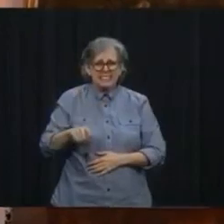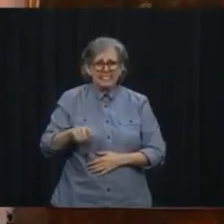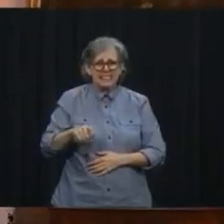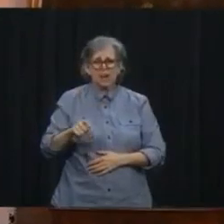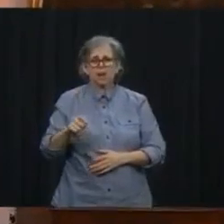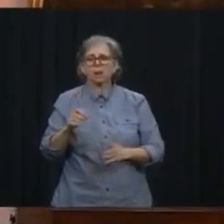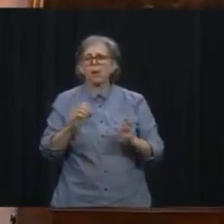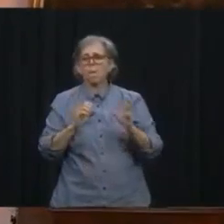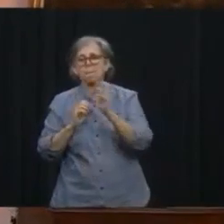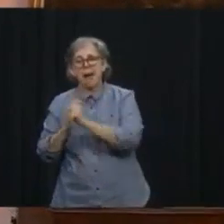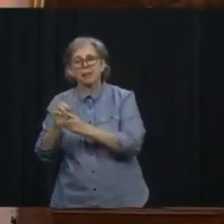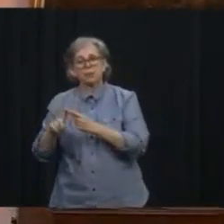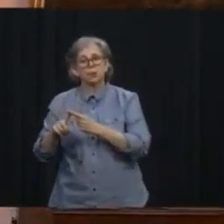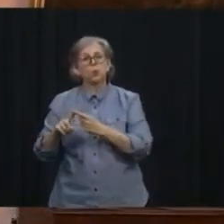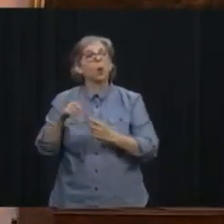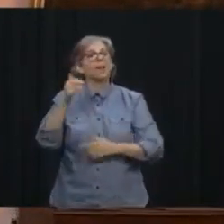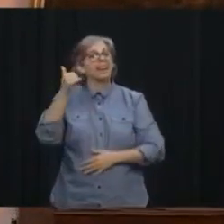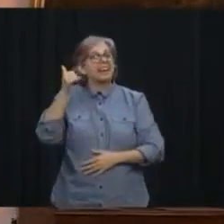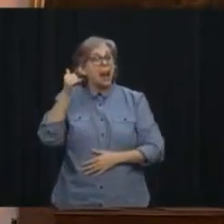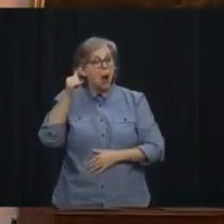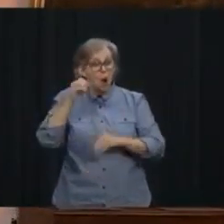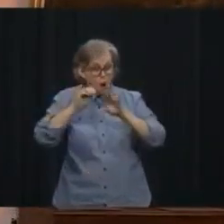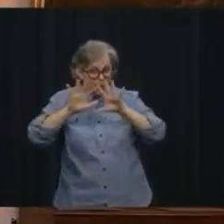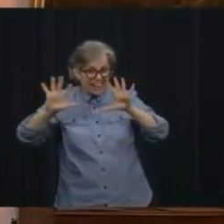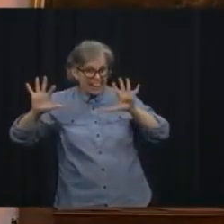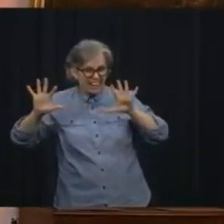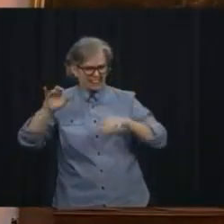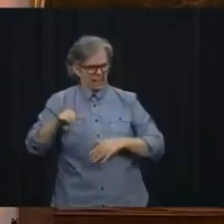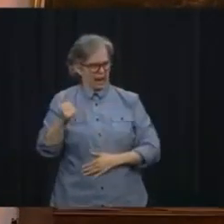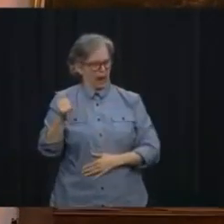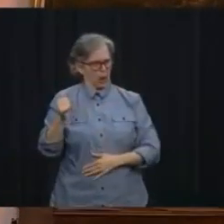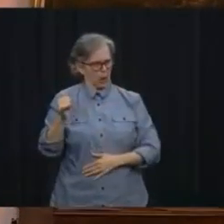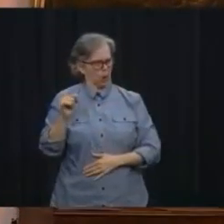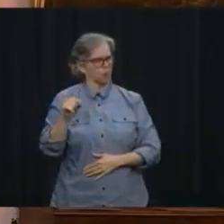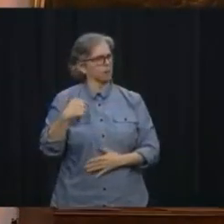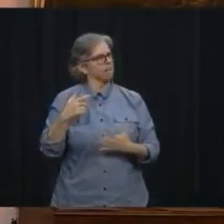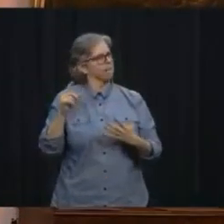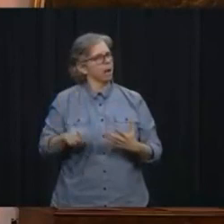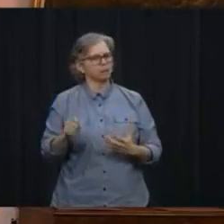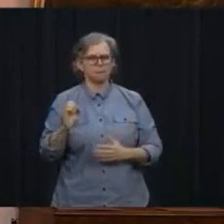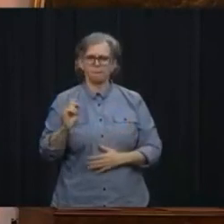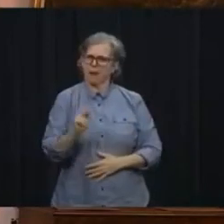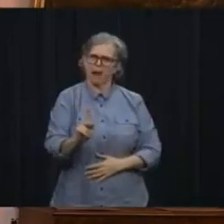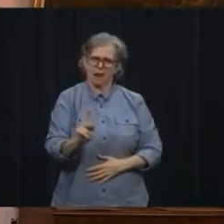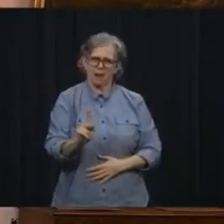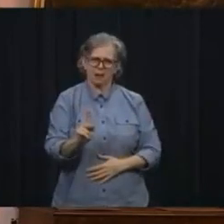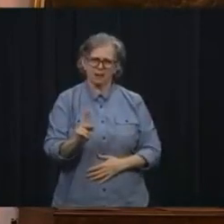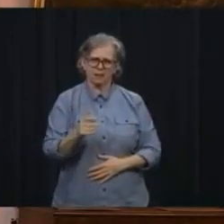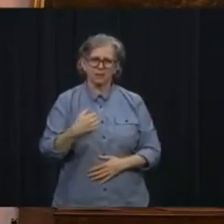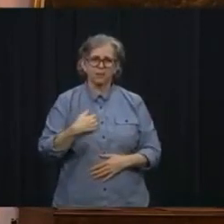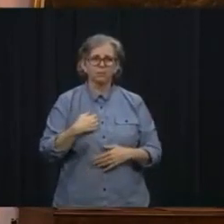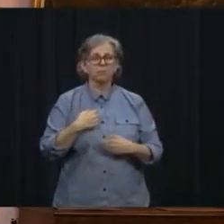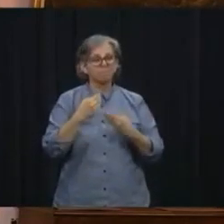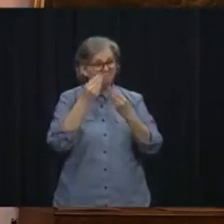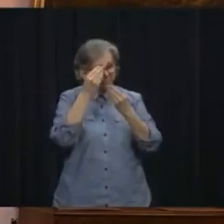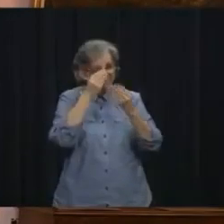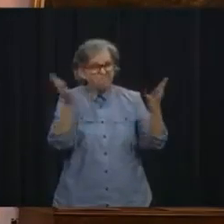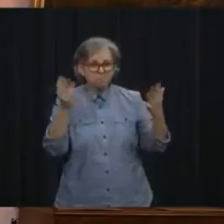This is where we need to be. Now, we've announced a number of measures. We will have more measures. We'll have